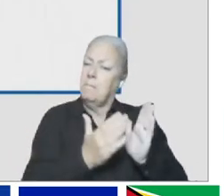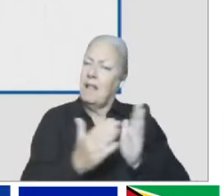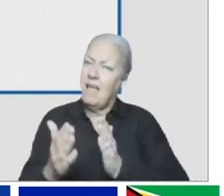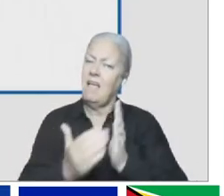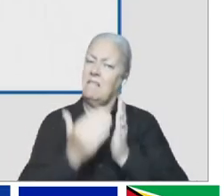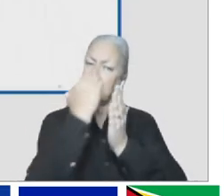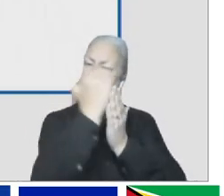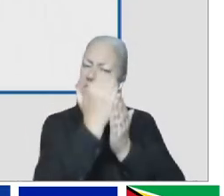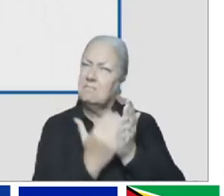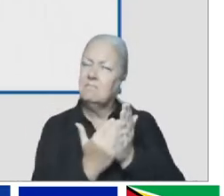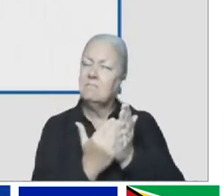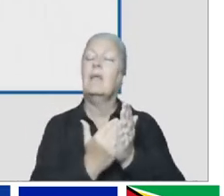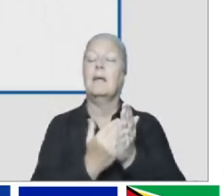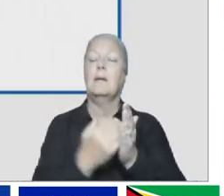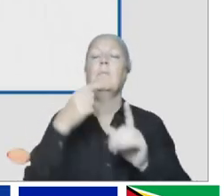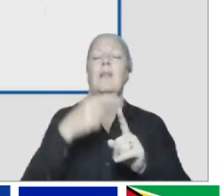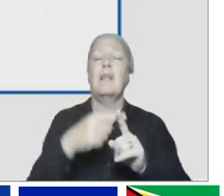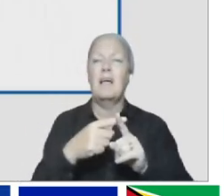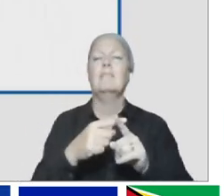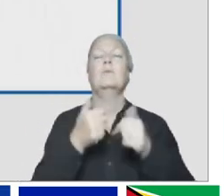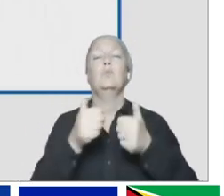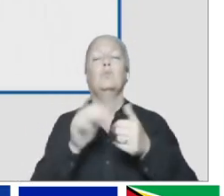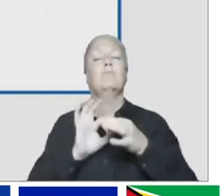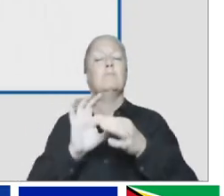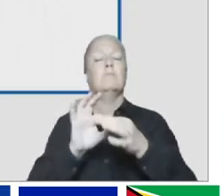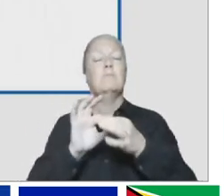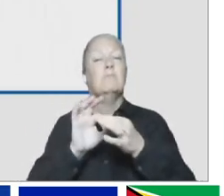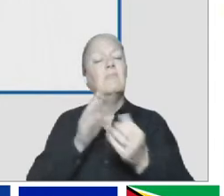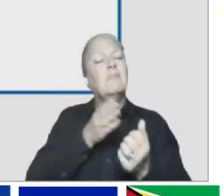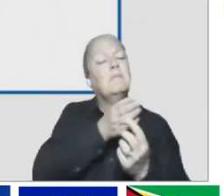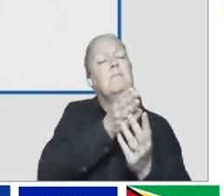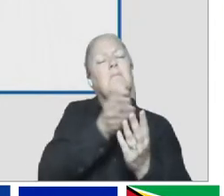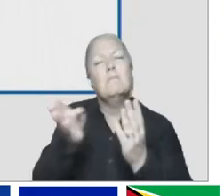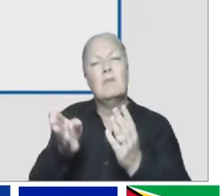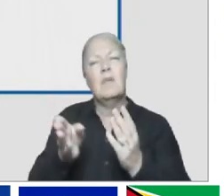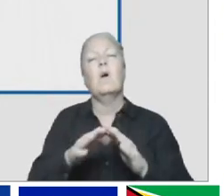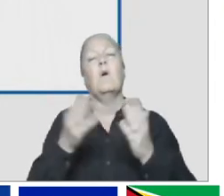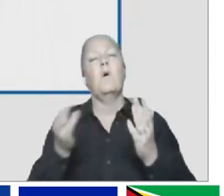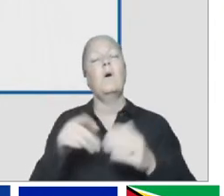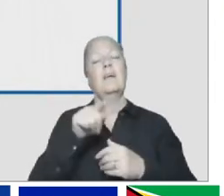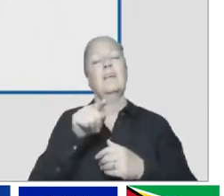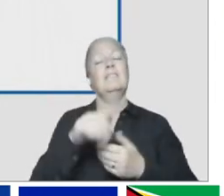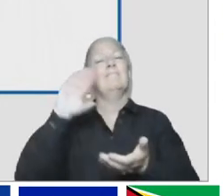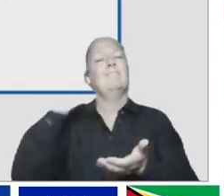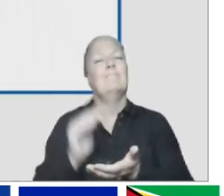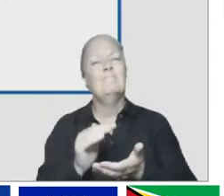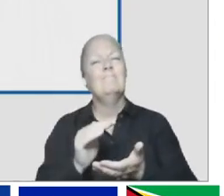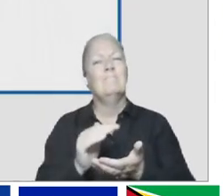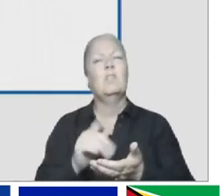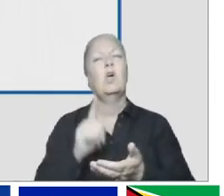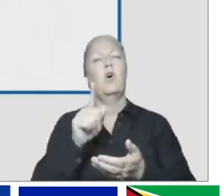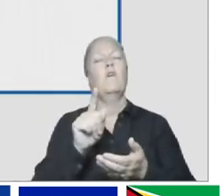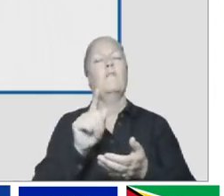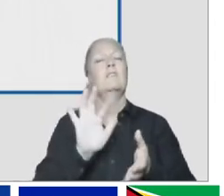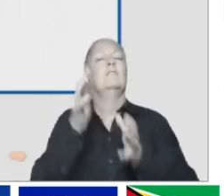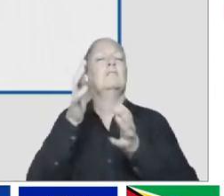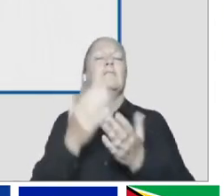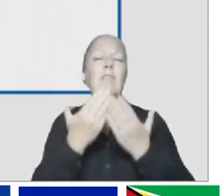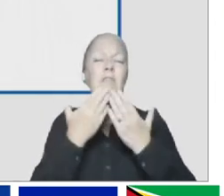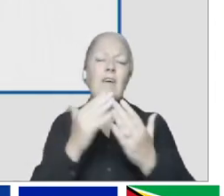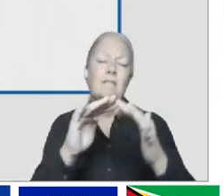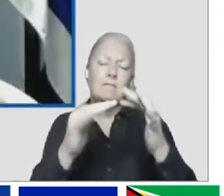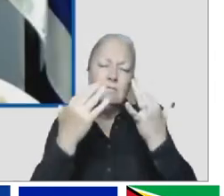with the authorities on disaster risk minimization. Thank you so much for your kind of attention. Hopefully we were